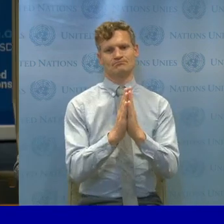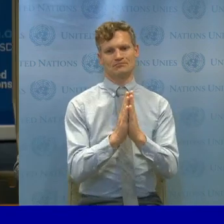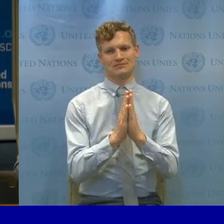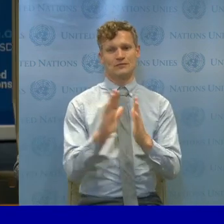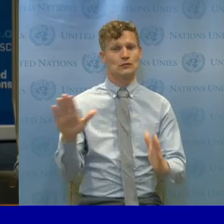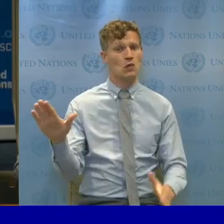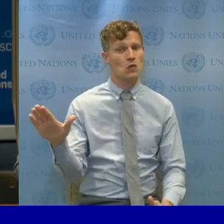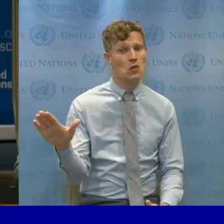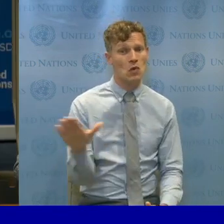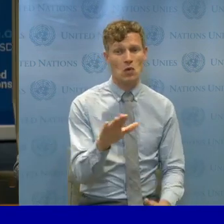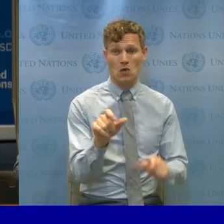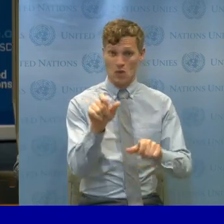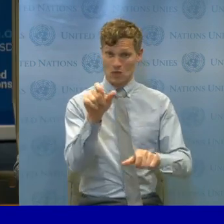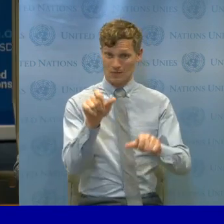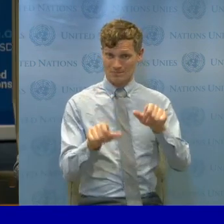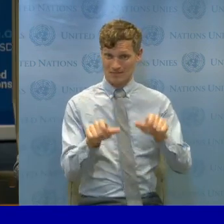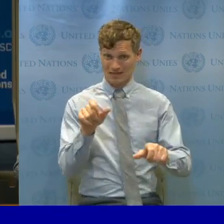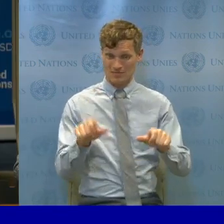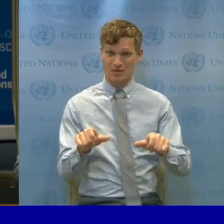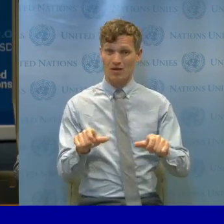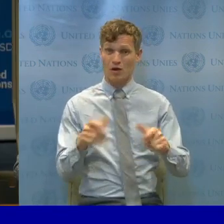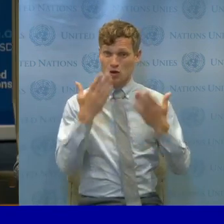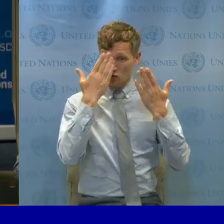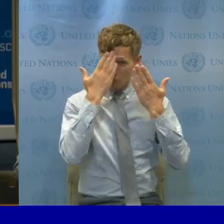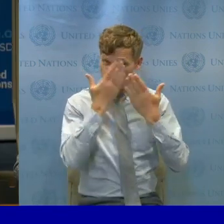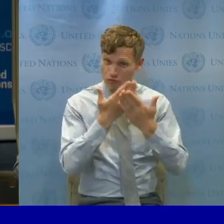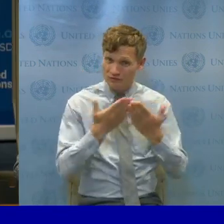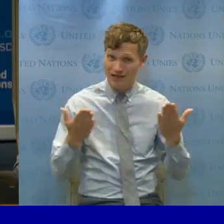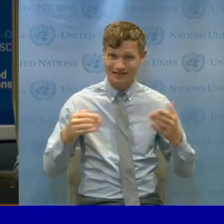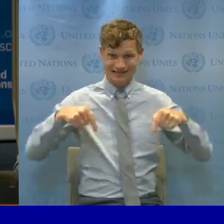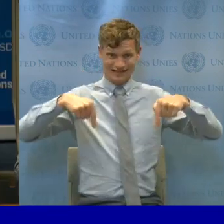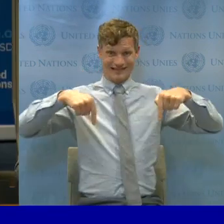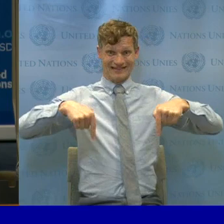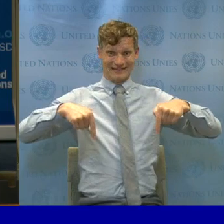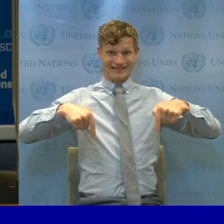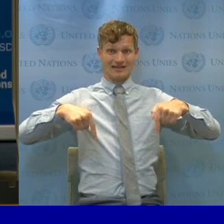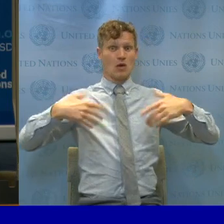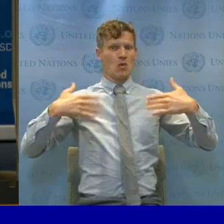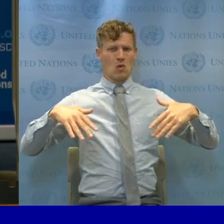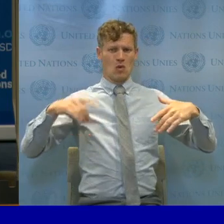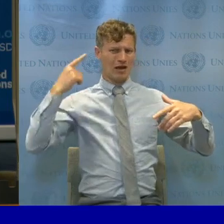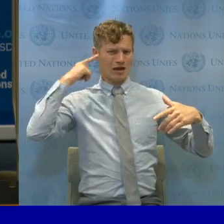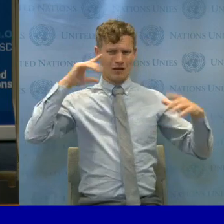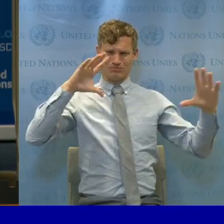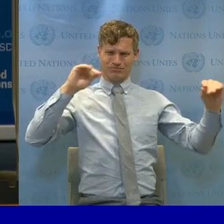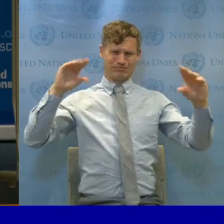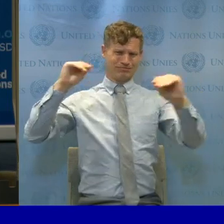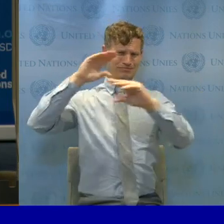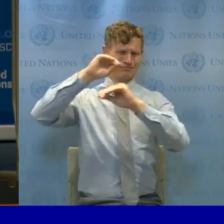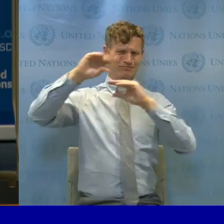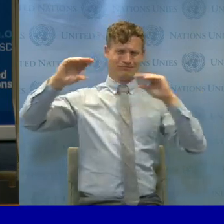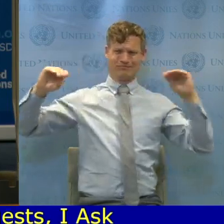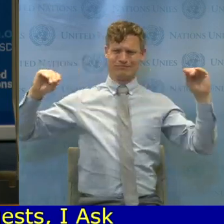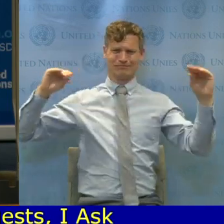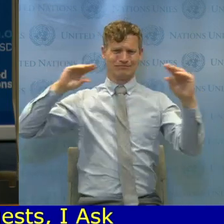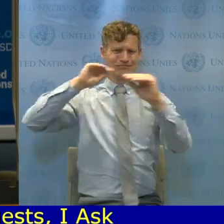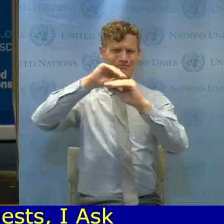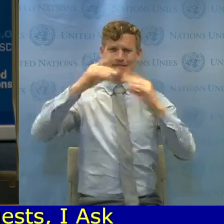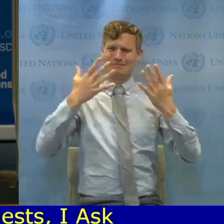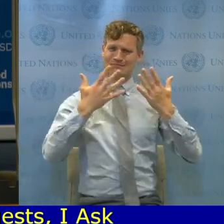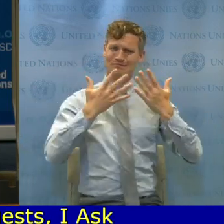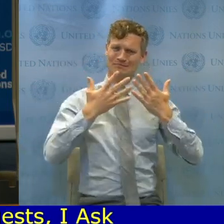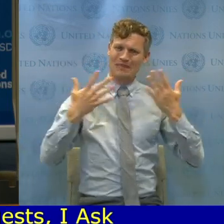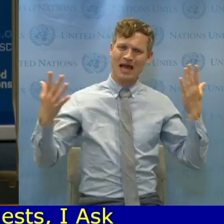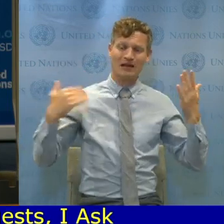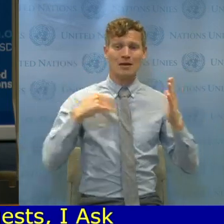respect to each other. The room is very, very loud. I ask the secretariat at the end of the